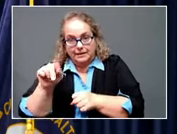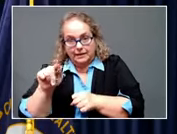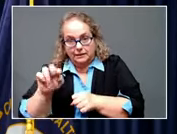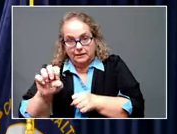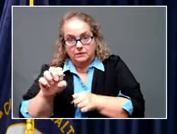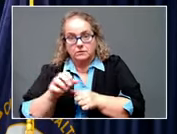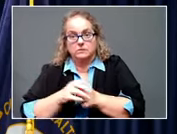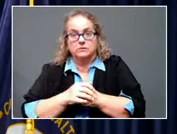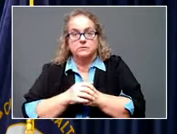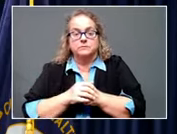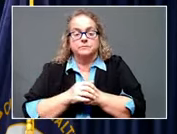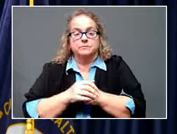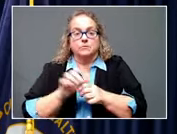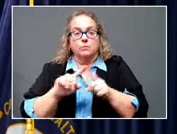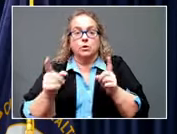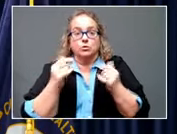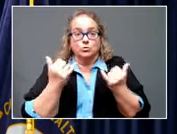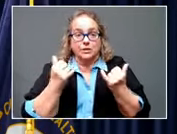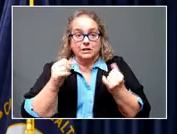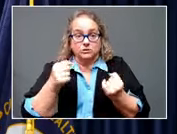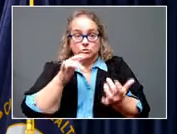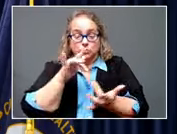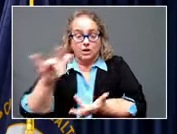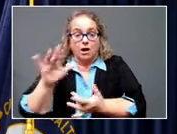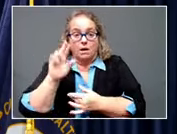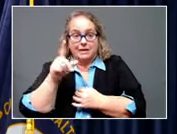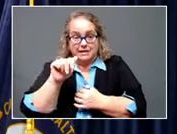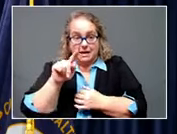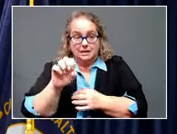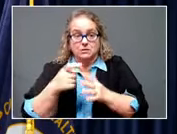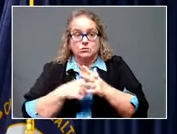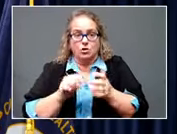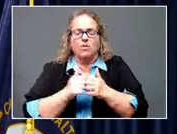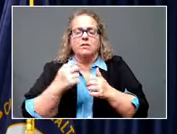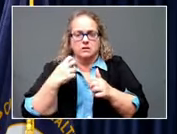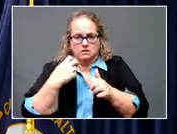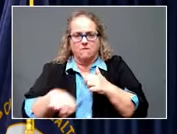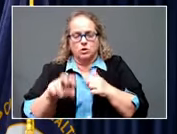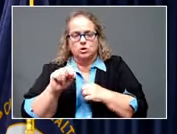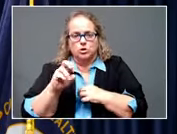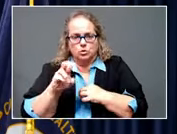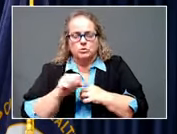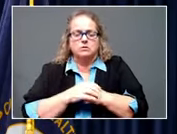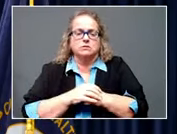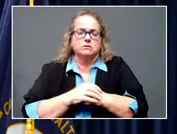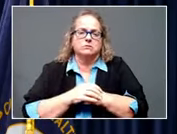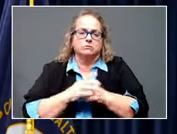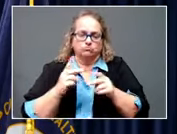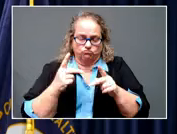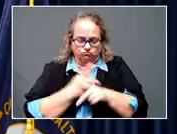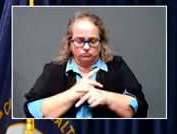But today's tornado update starts with tough news. Tragically, today we're announcing another death has